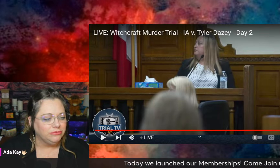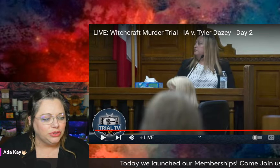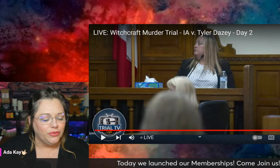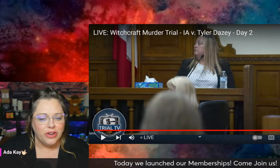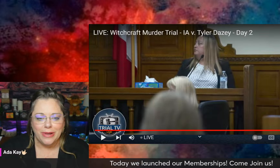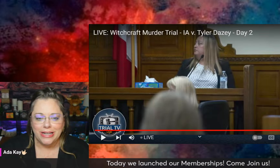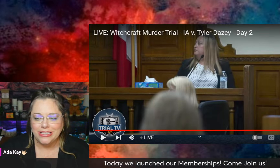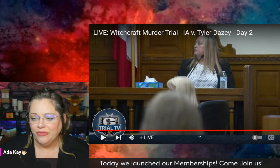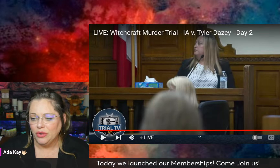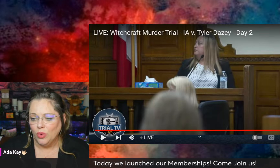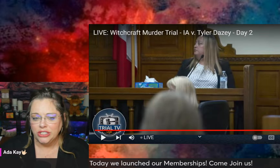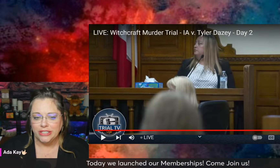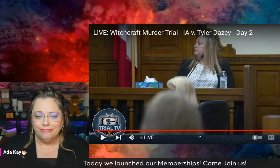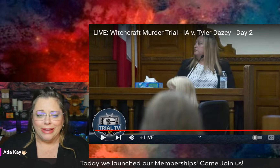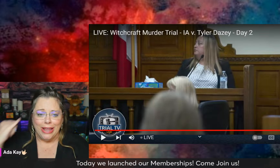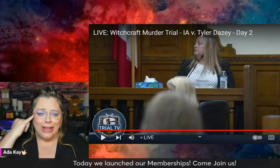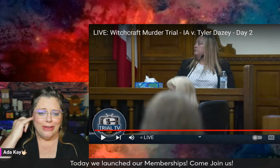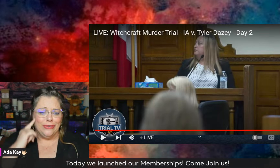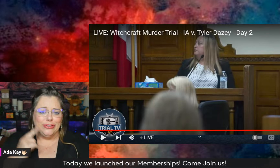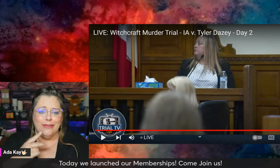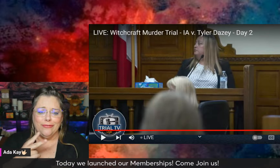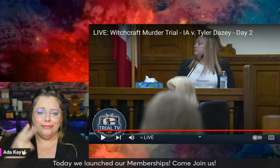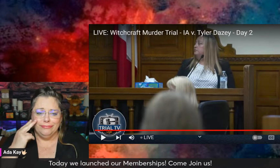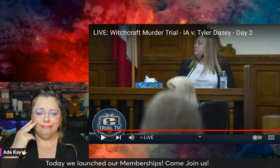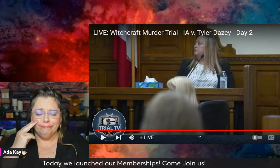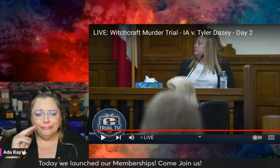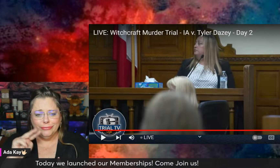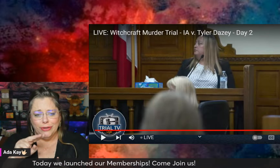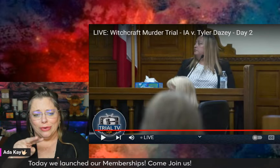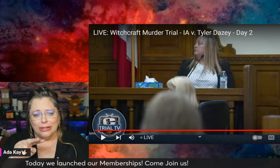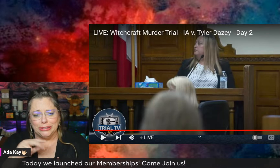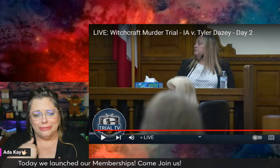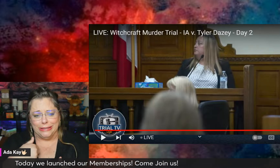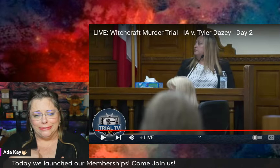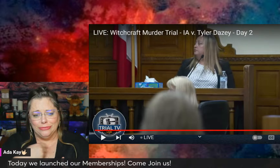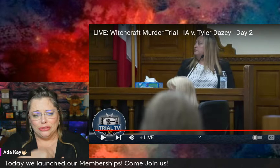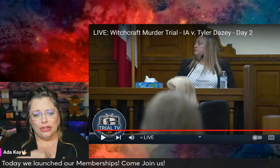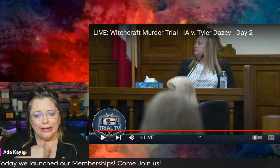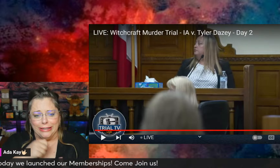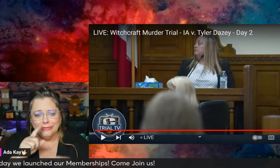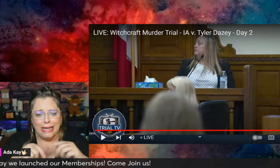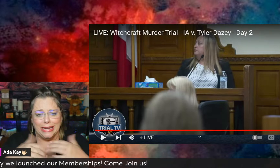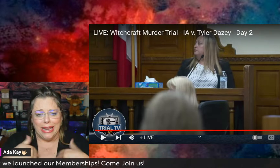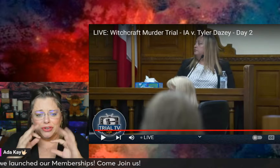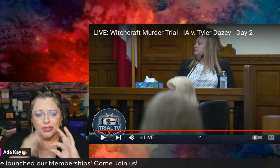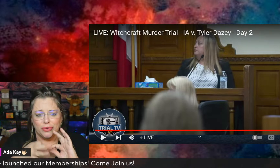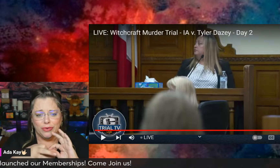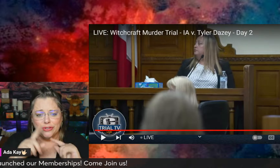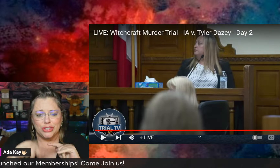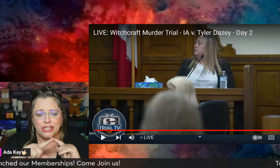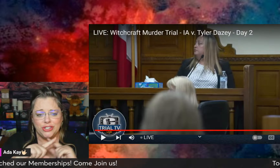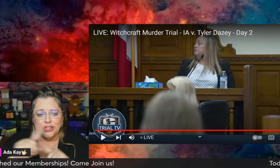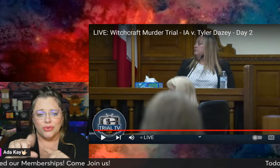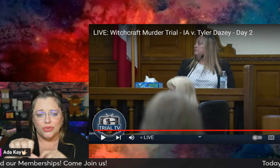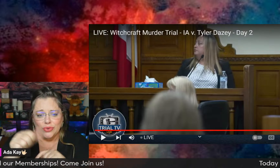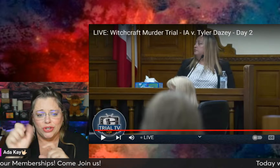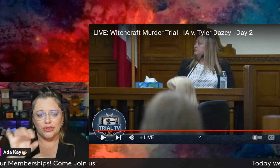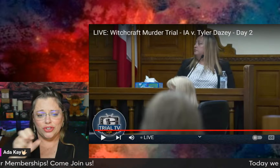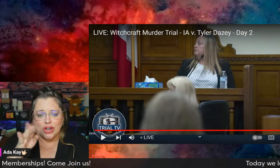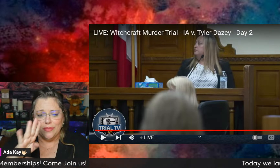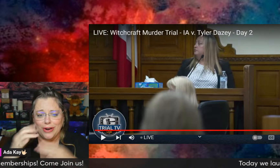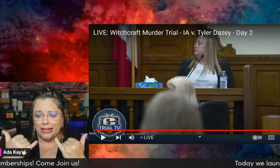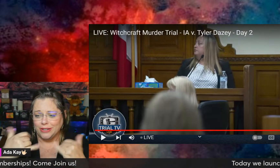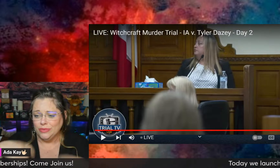interpret. So if anybody's deaf and watching, you're deaf and watching me. Sorry, can't have interpreter. She needs to go to